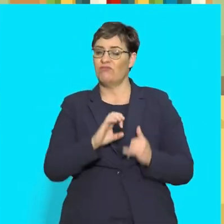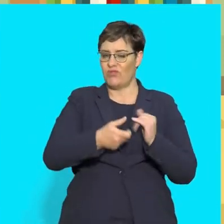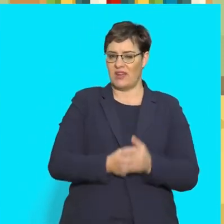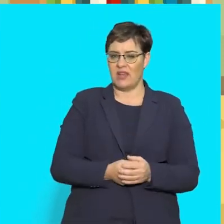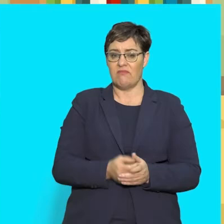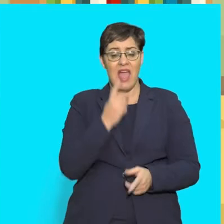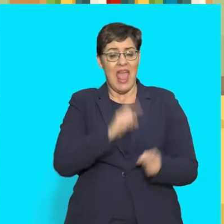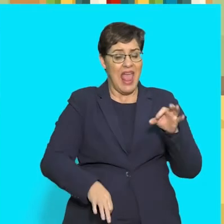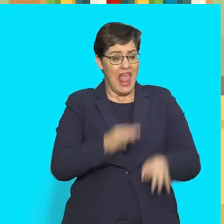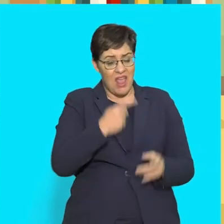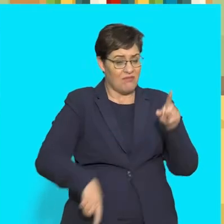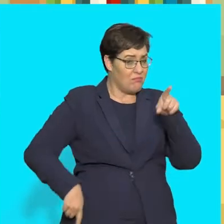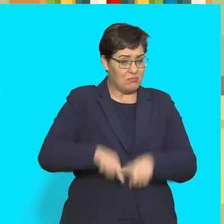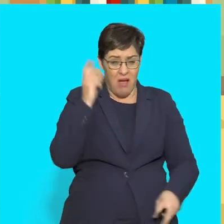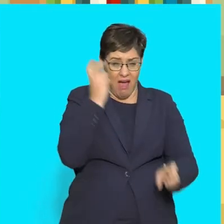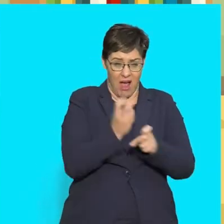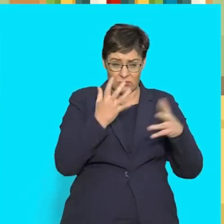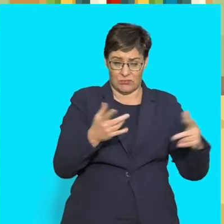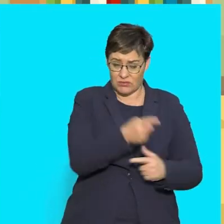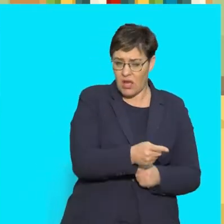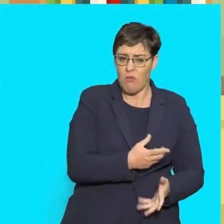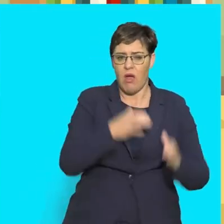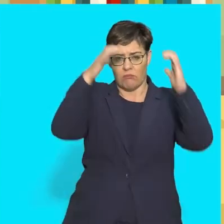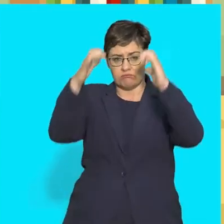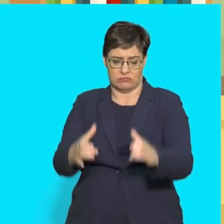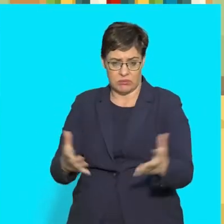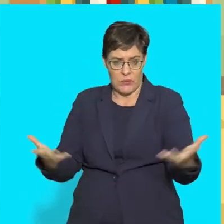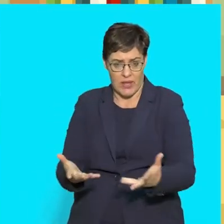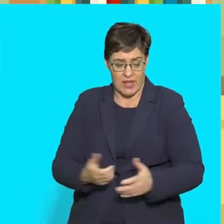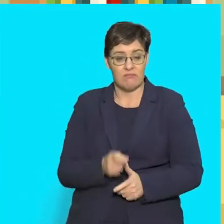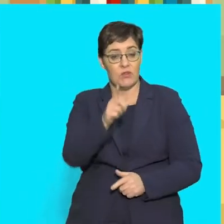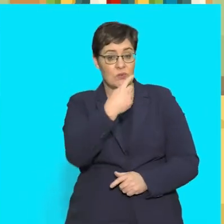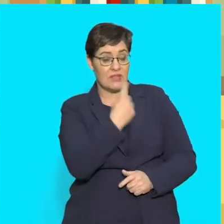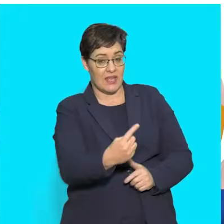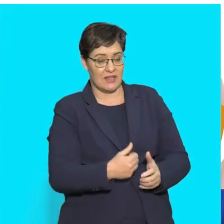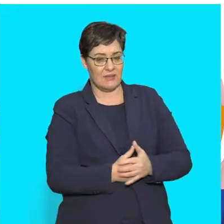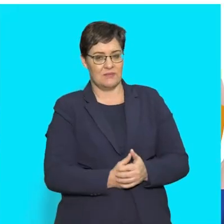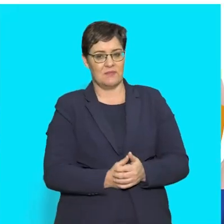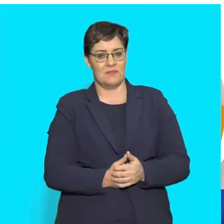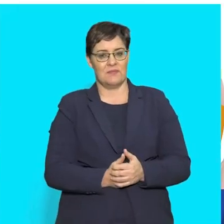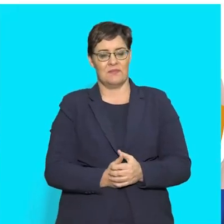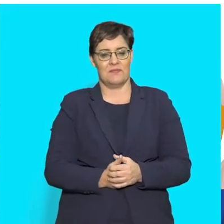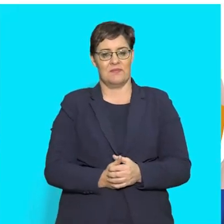try that. If they kicked the ball too hard, where did it land? You say,